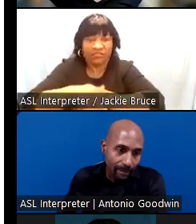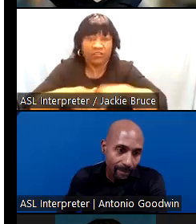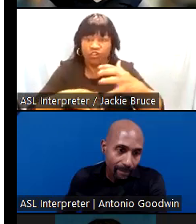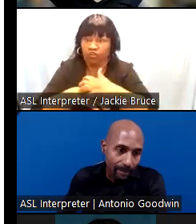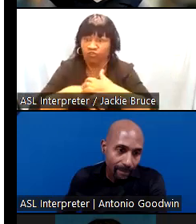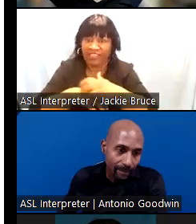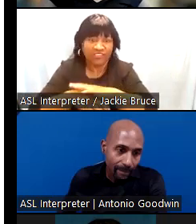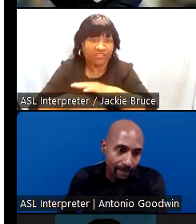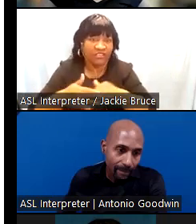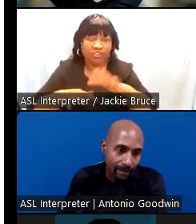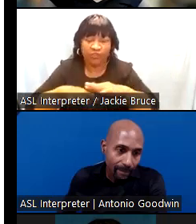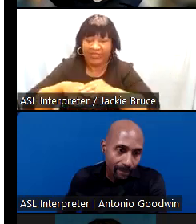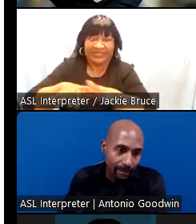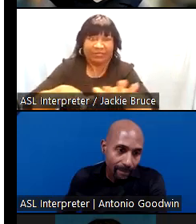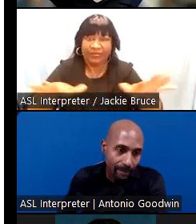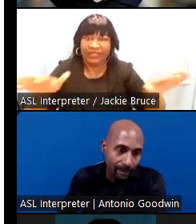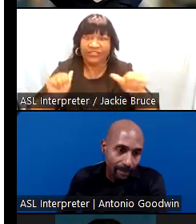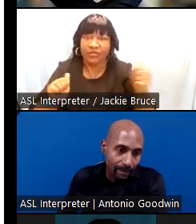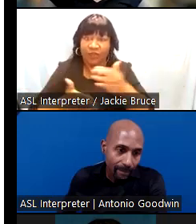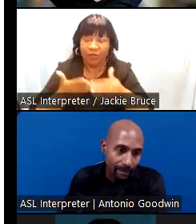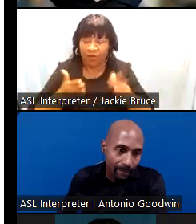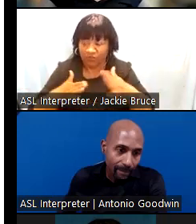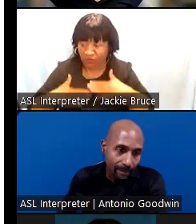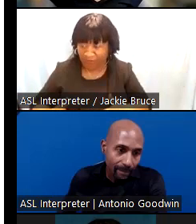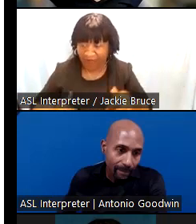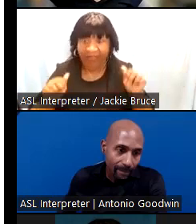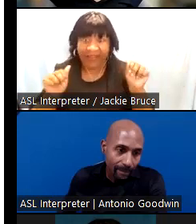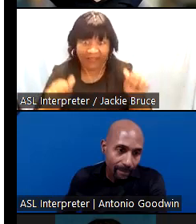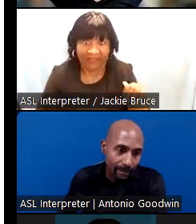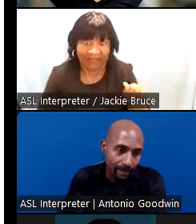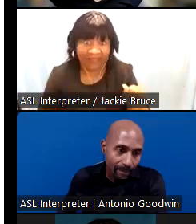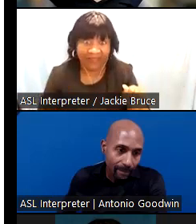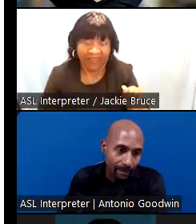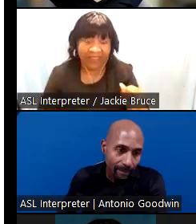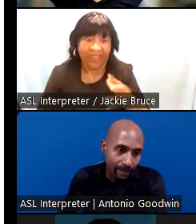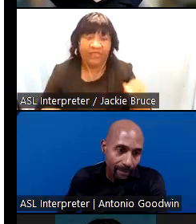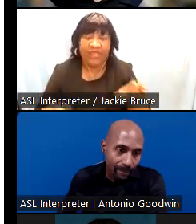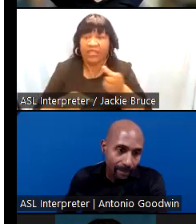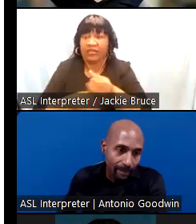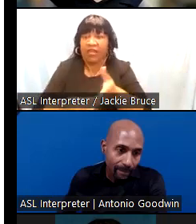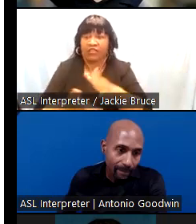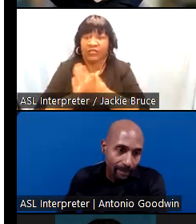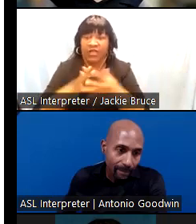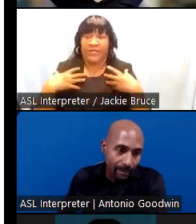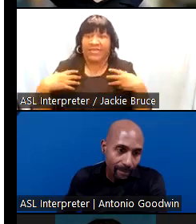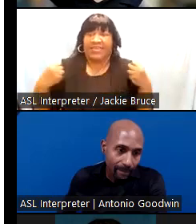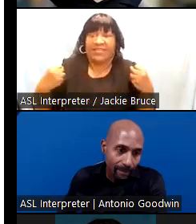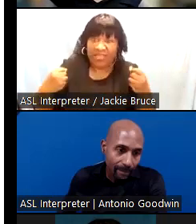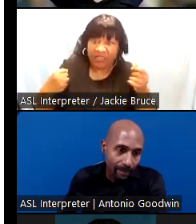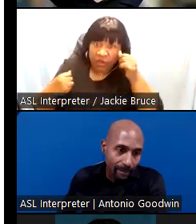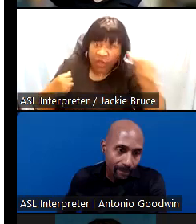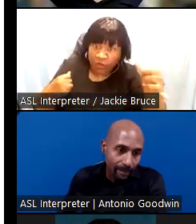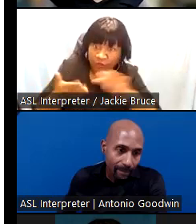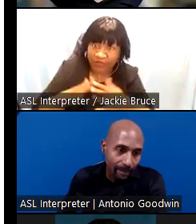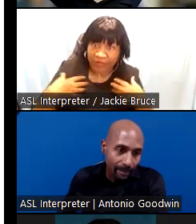because you can actually spread them to other parts of the body. And that can make your healing process longer,